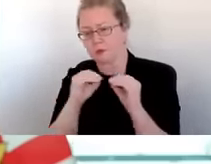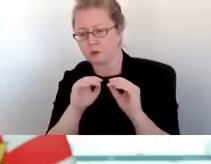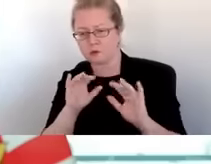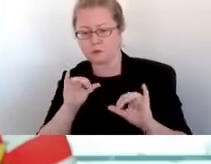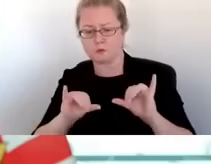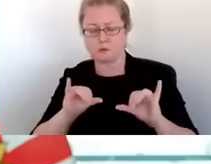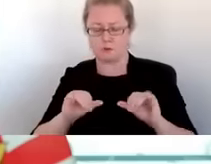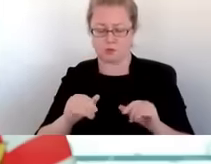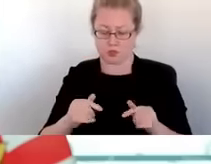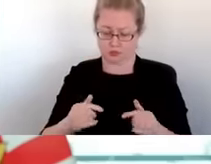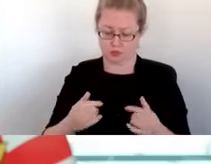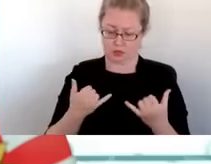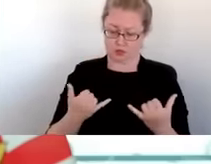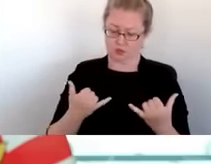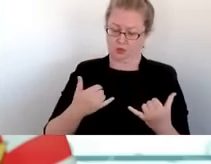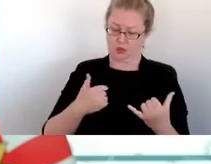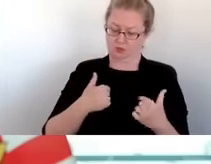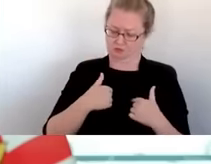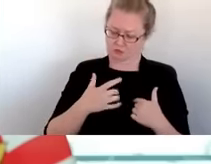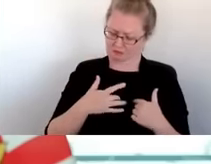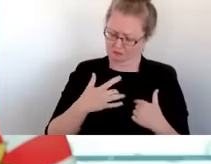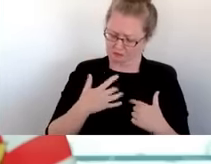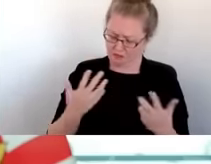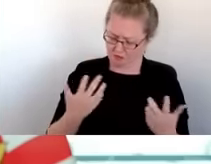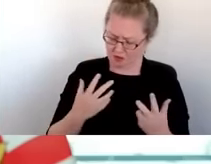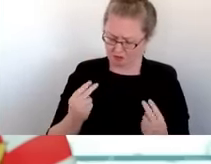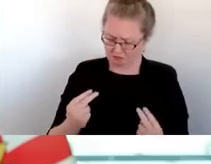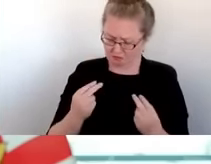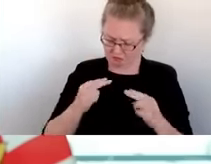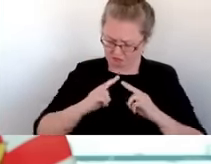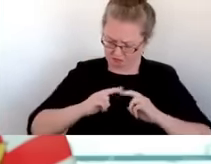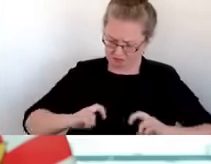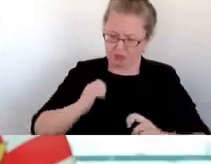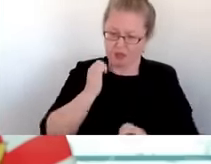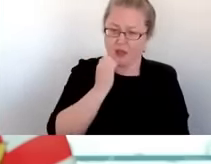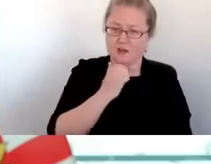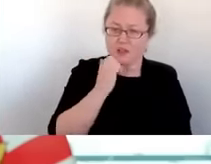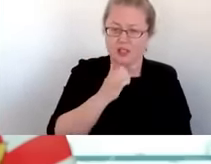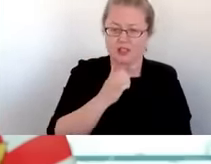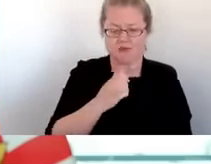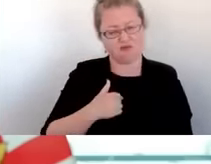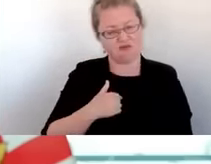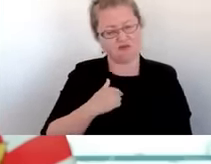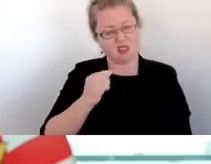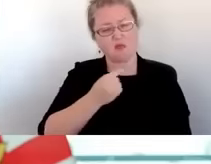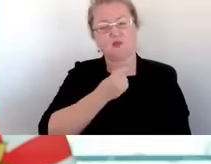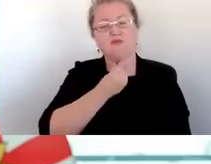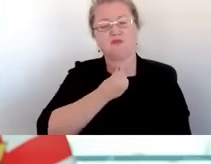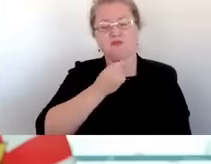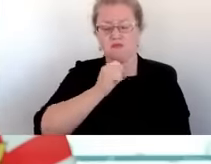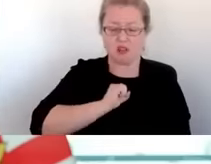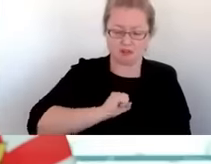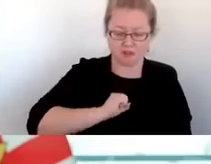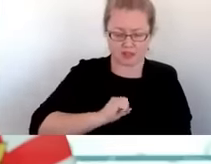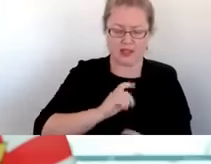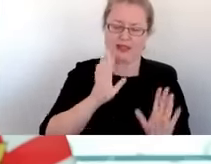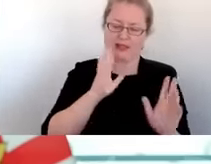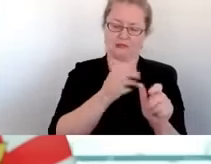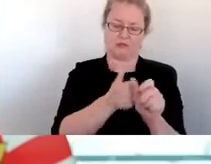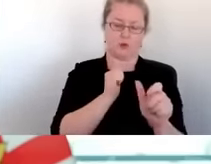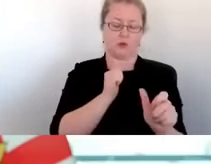looking about how am I feeling today? If I have a cough or a fever, then maybe I need to stay away from others. What am I going to be